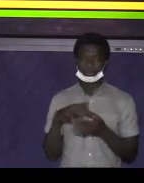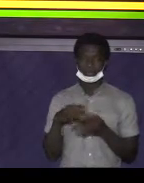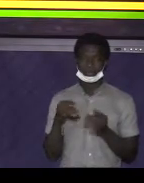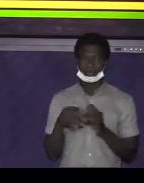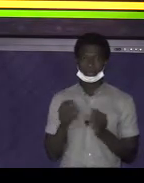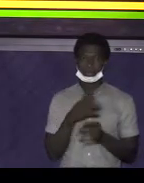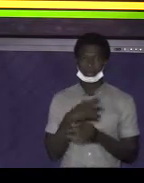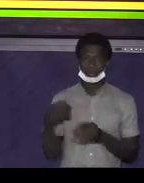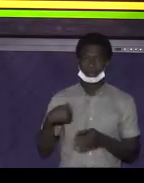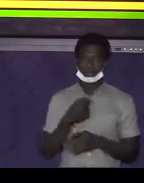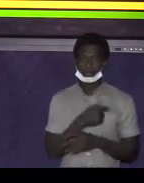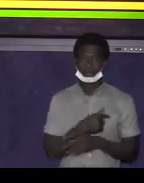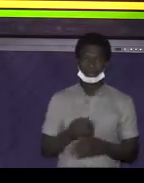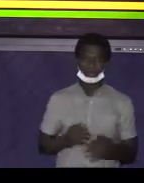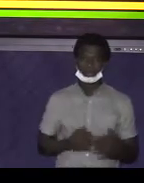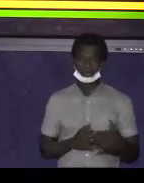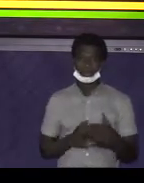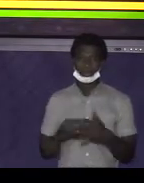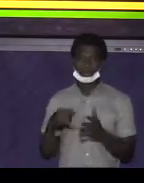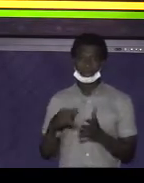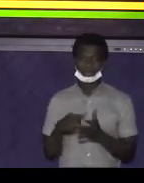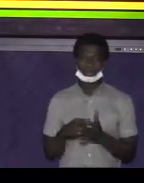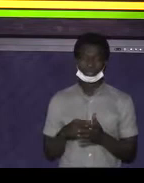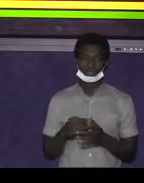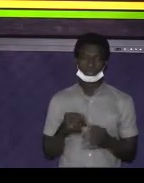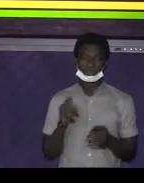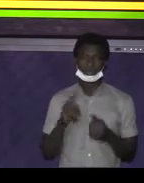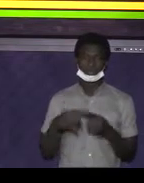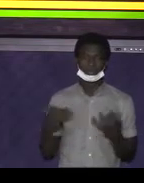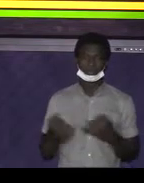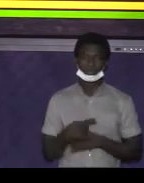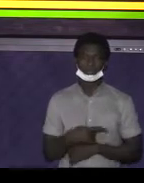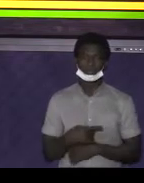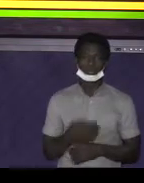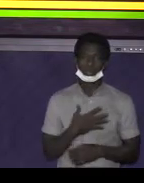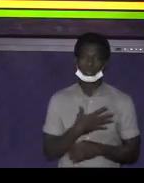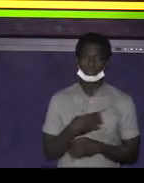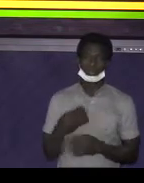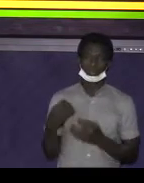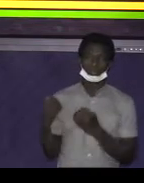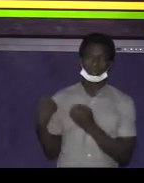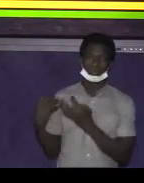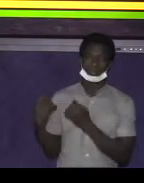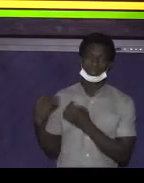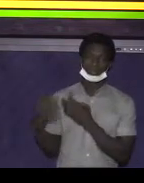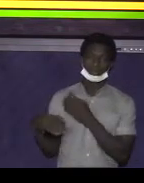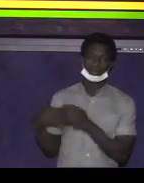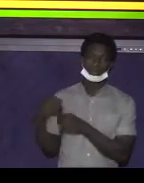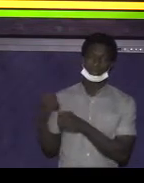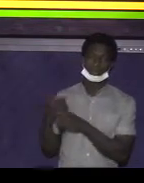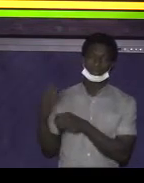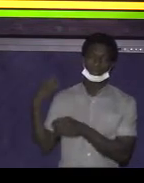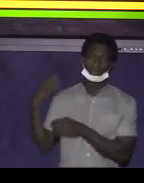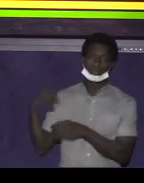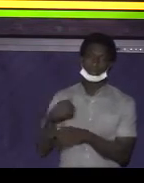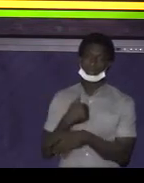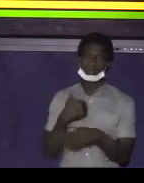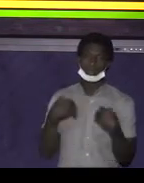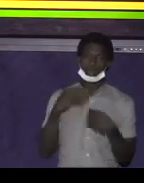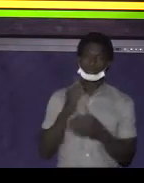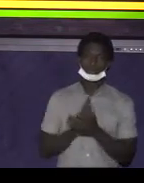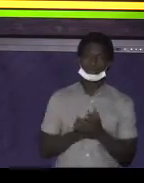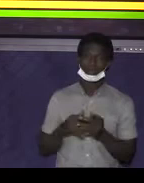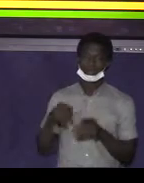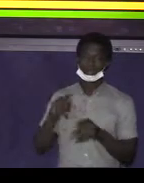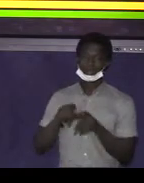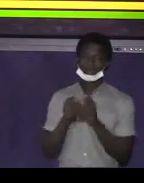to today's topic. So many years ago, we had some group of people living,